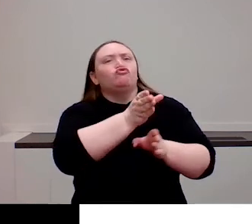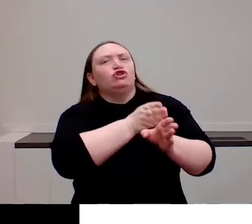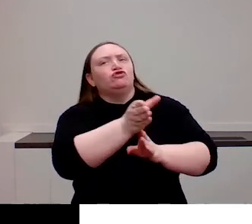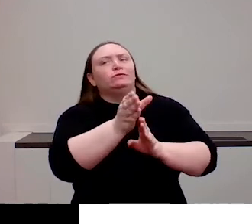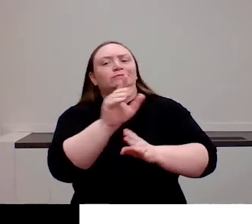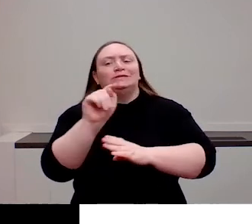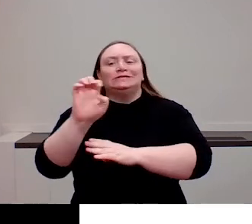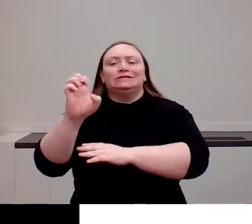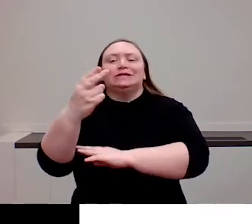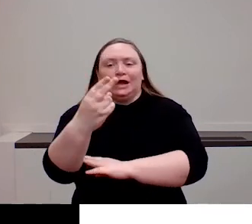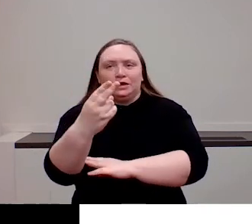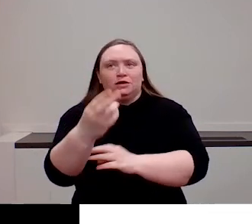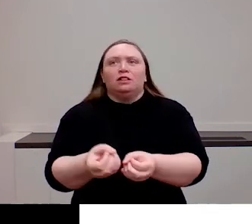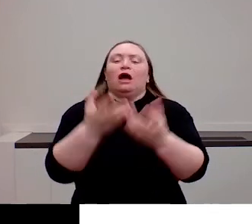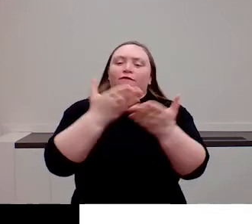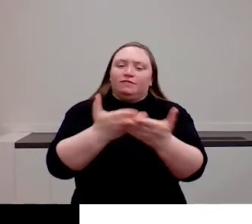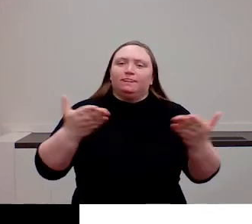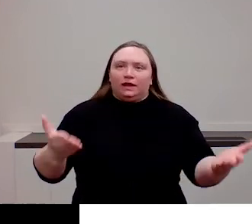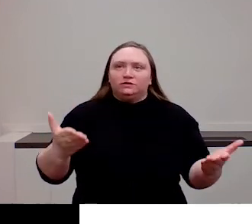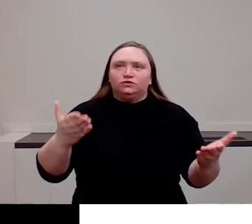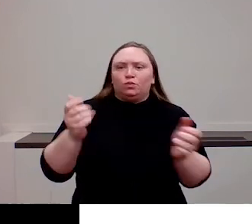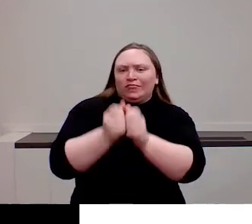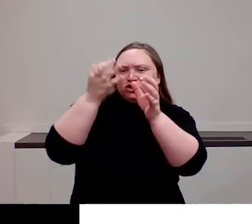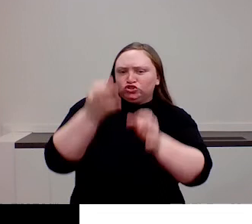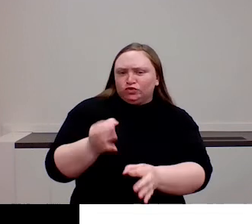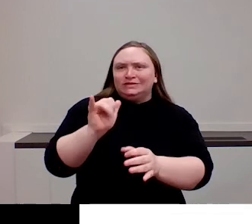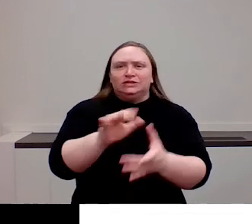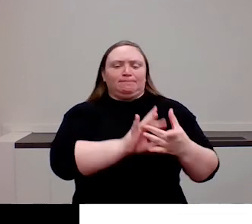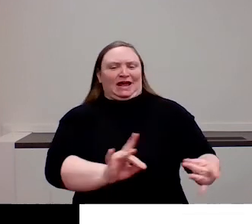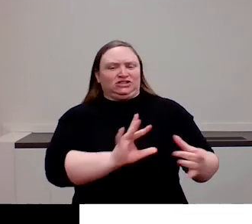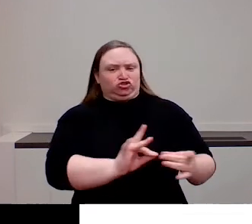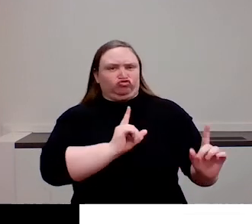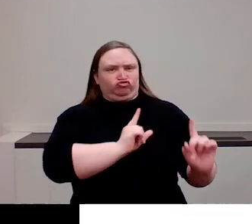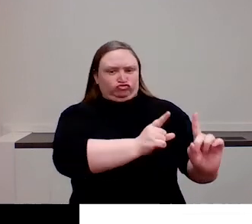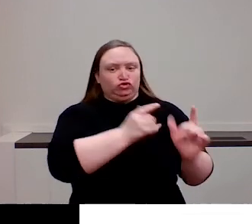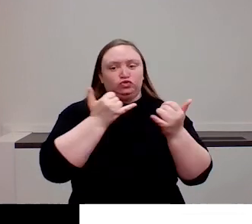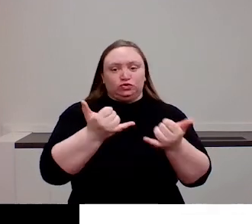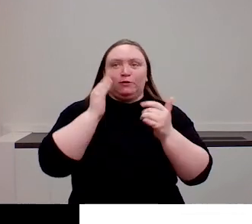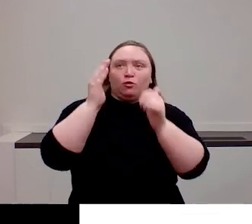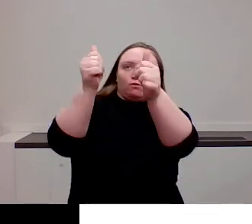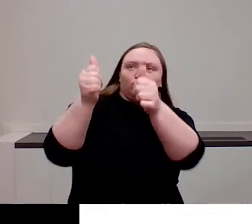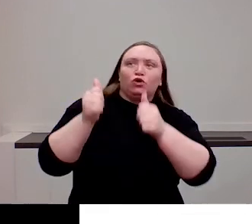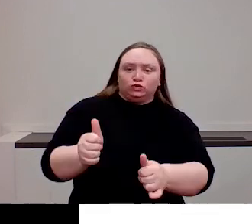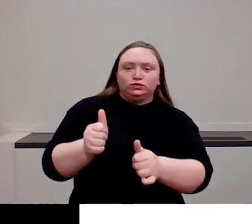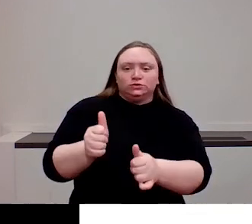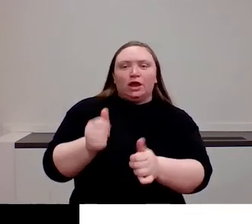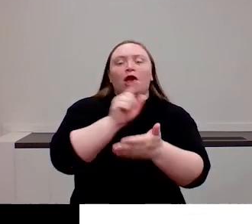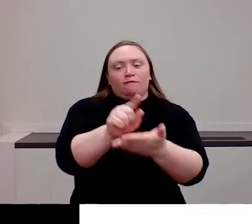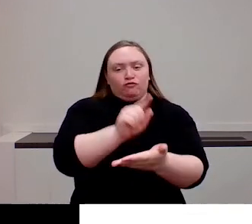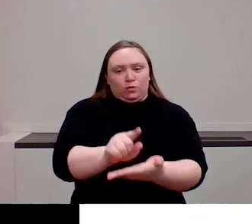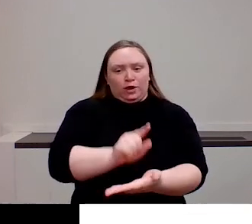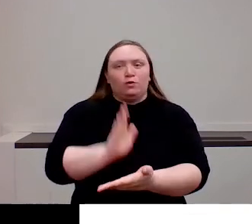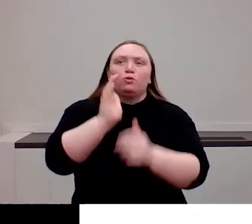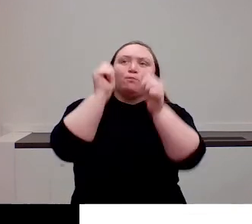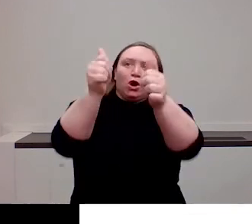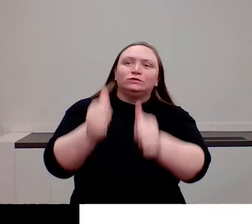career tech and other things. So thanks for pointing out in regard to choice. And that's kind of the biggest message. So today I'll be posting Toledo Technology Academy, and every week